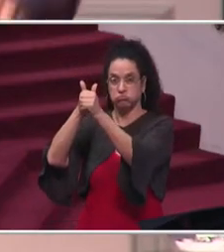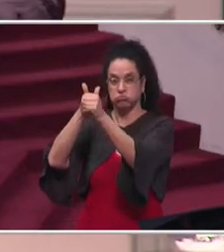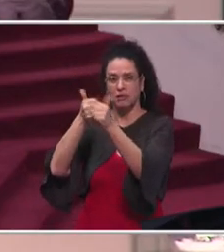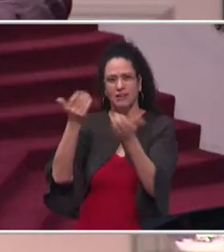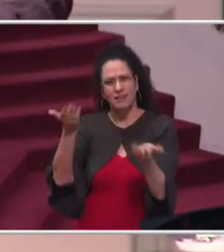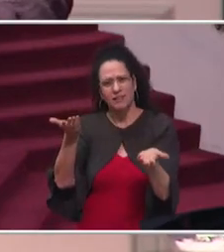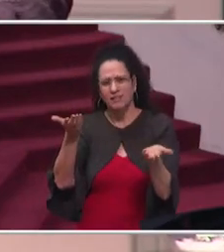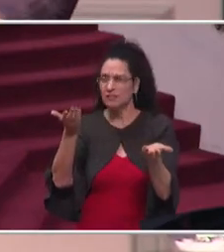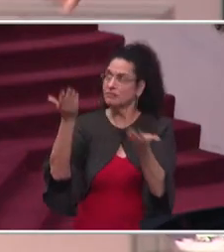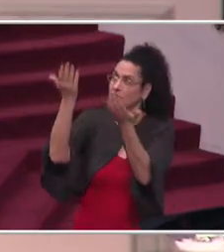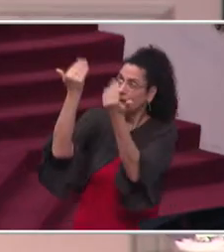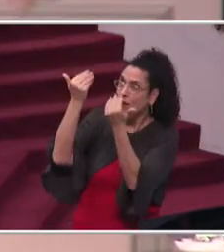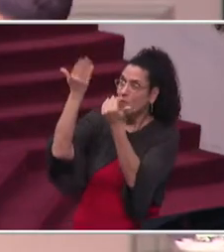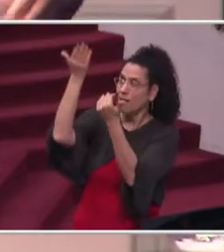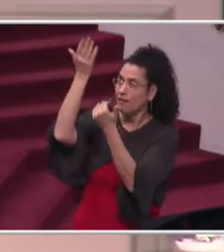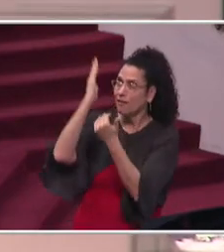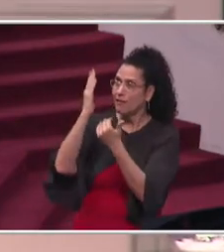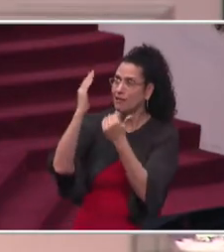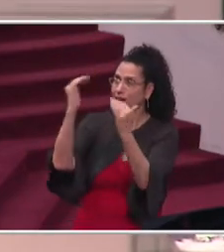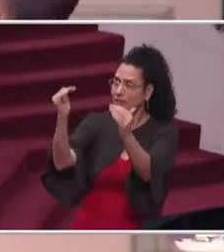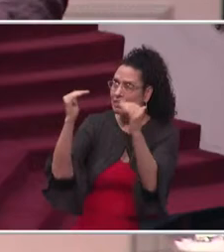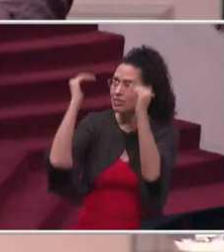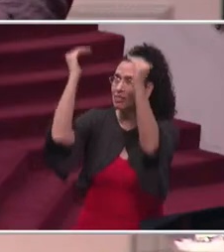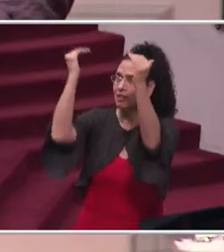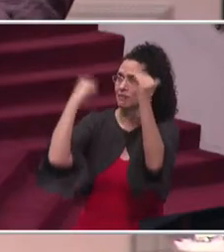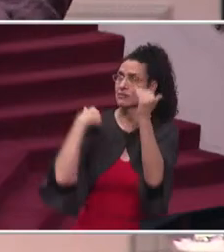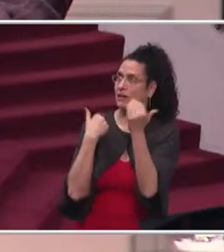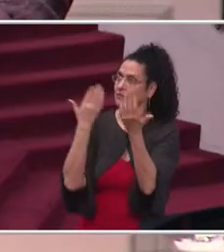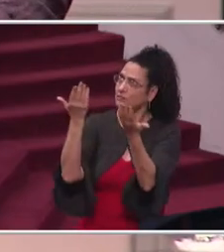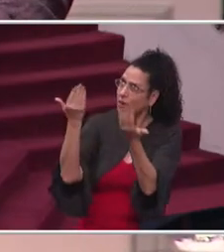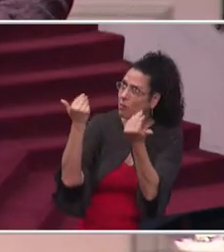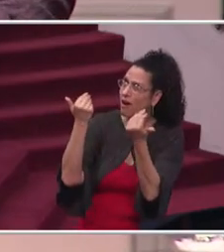higher. You know, grow us deeper, grow us stronger.